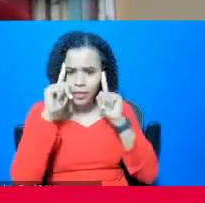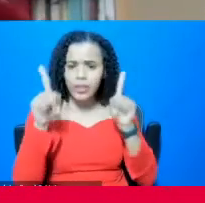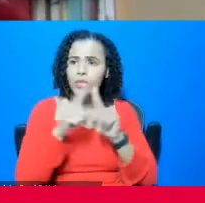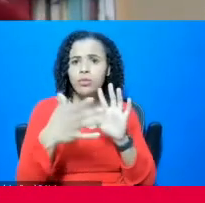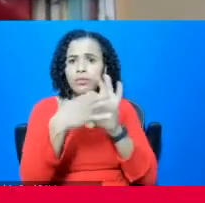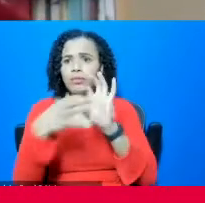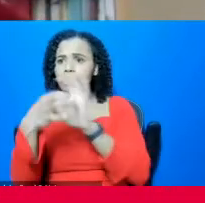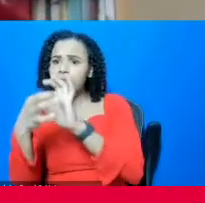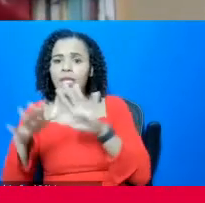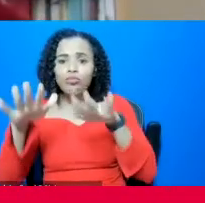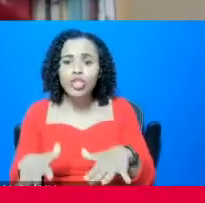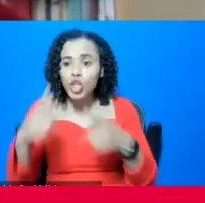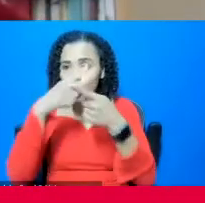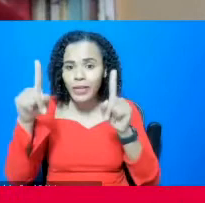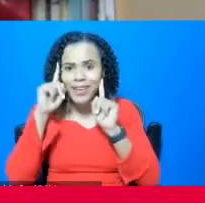with the arms trade.